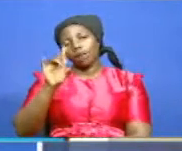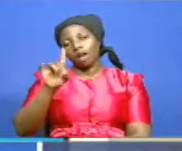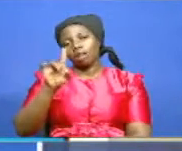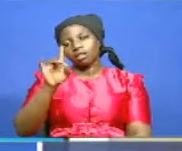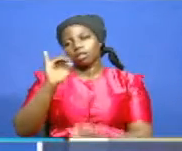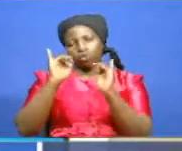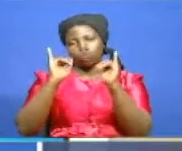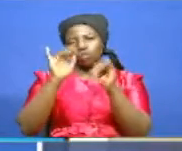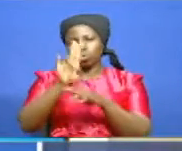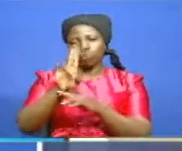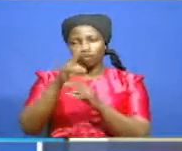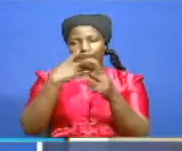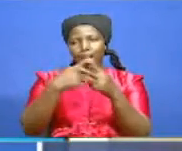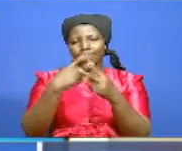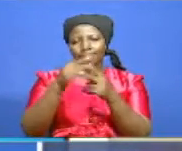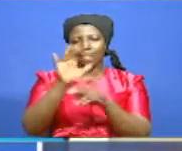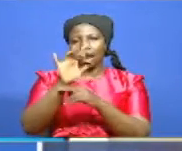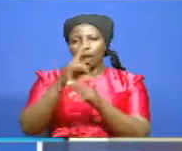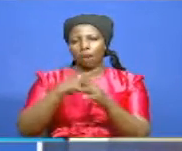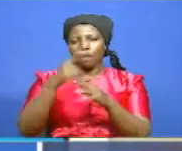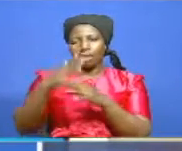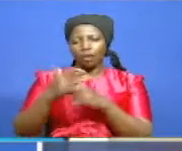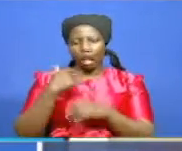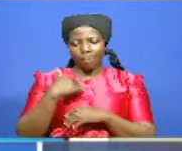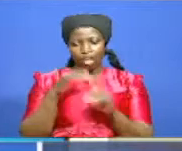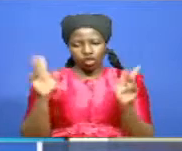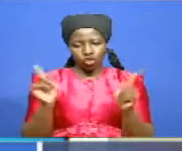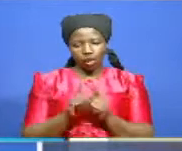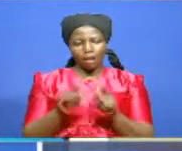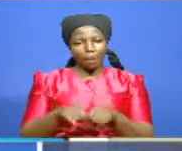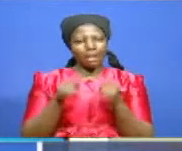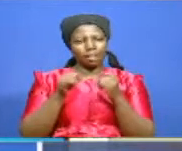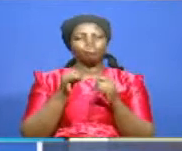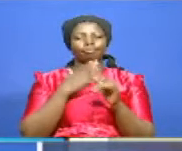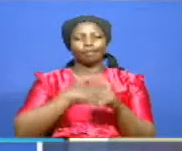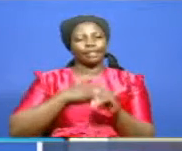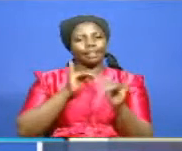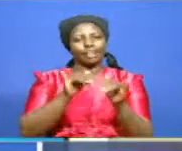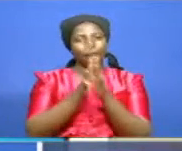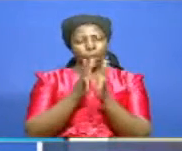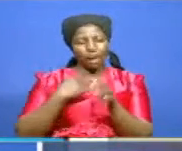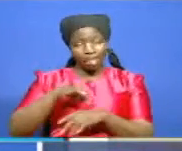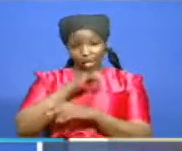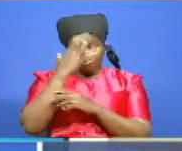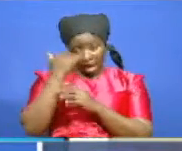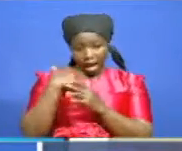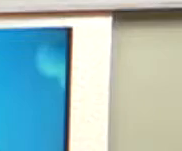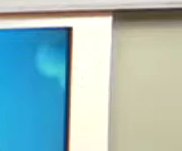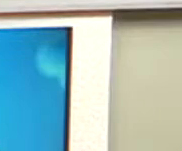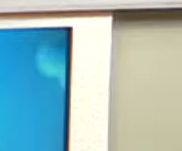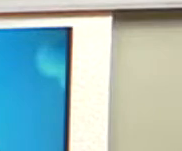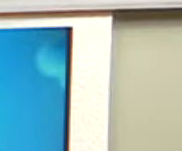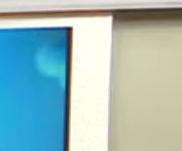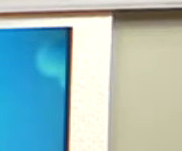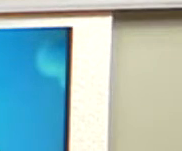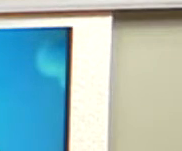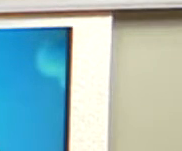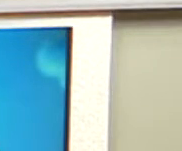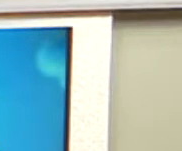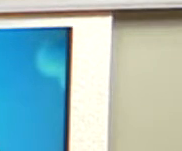use the hashtag Channel 1 Weekend. We are taking a short commercial break. Don't go anywhere. We still have plenty more to come. Stay with